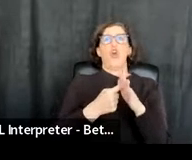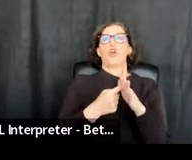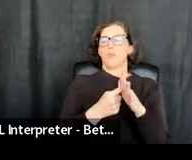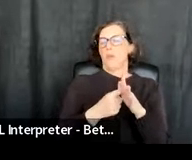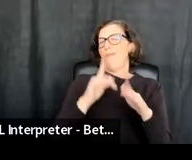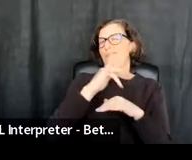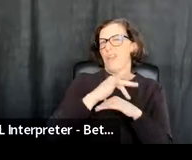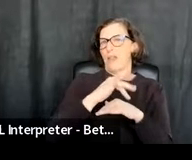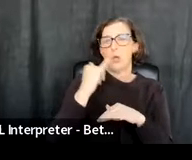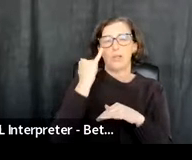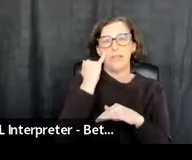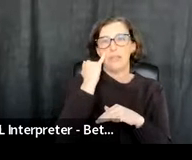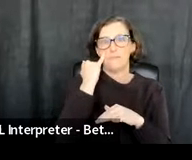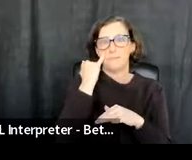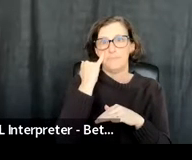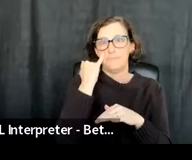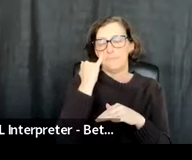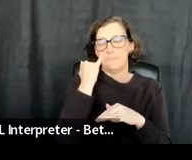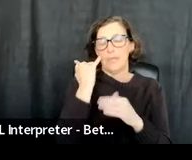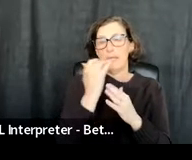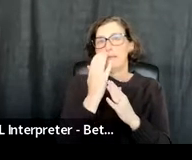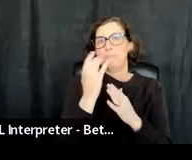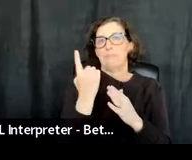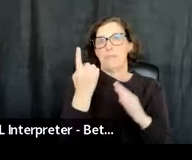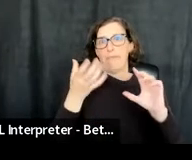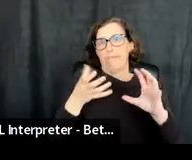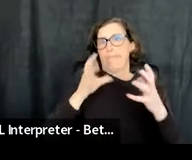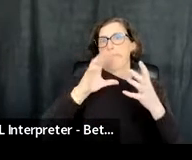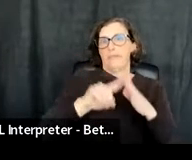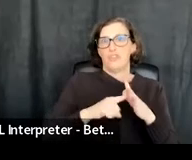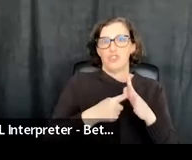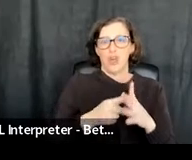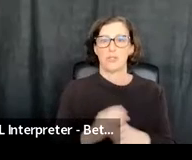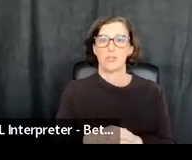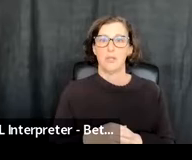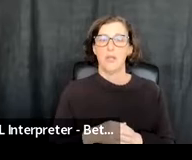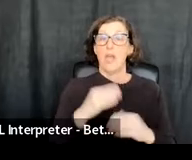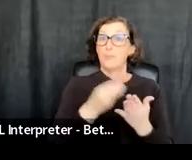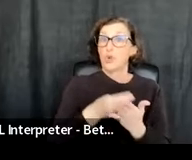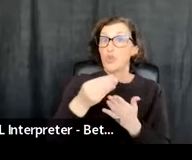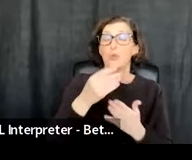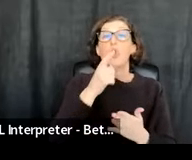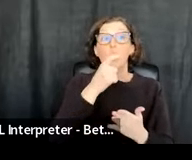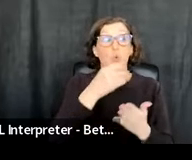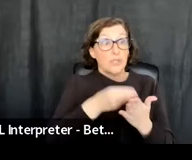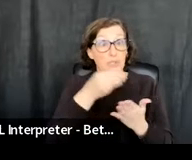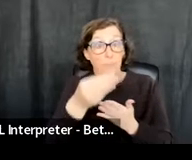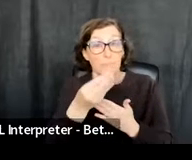available in case there are some compatibility issues in the beginning. And then procurement, who's going to procure the equipment